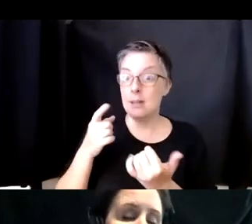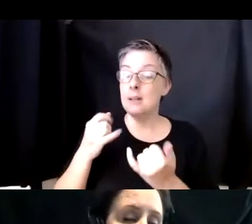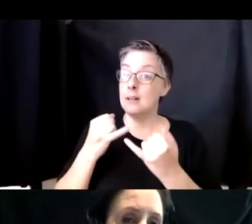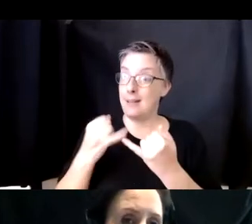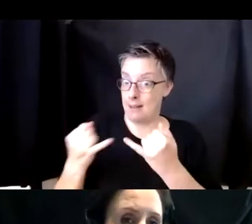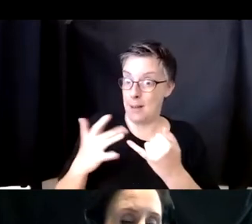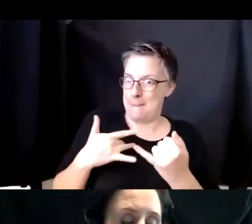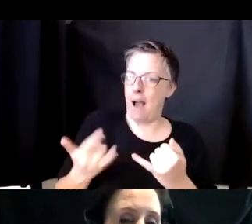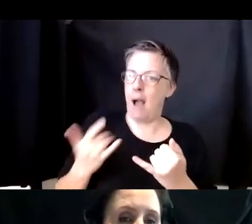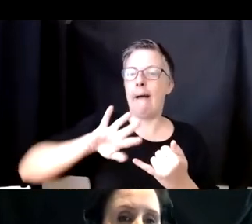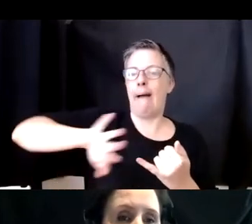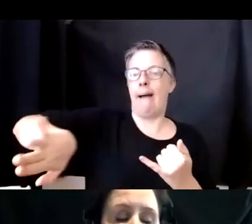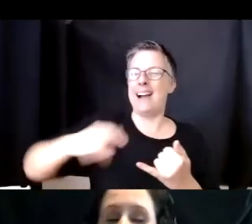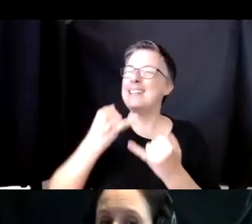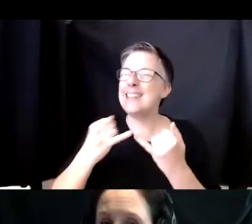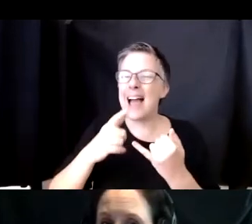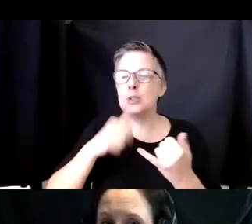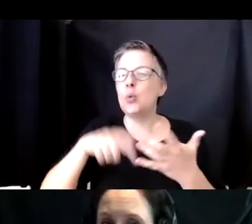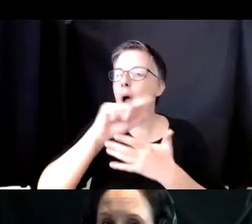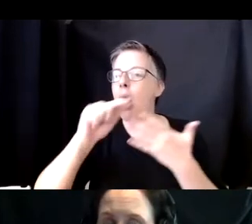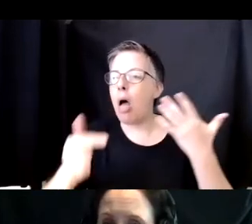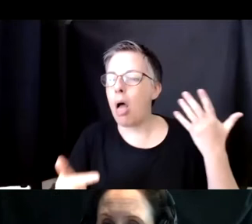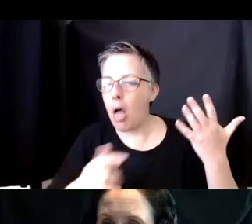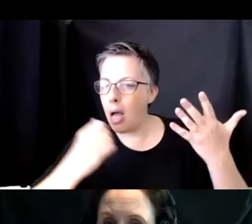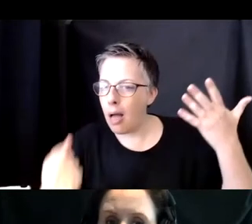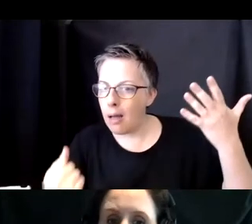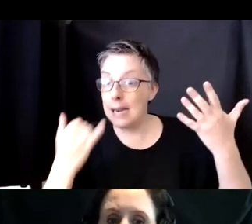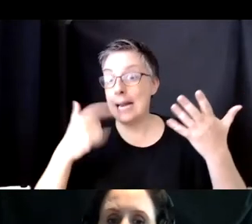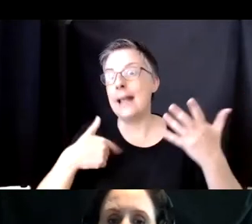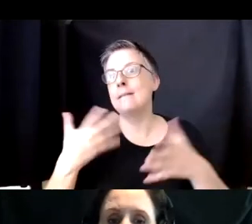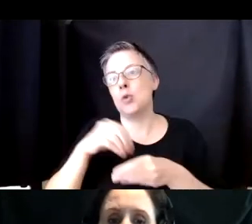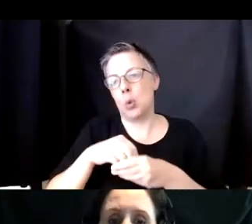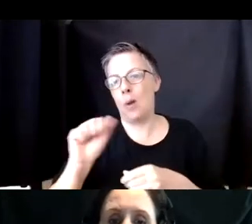the last one that will be included if they are included at all.